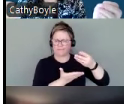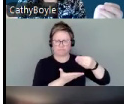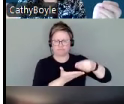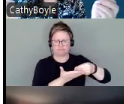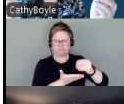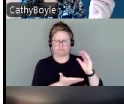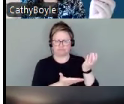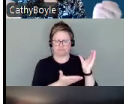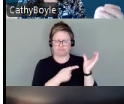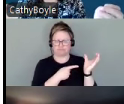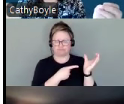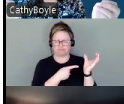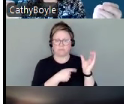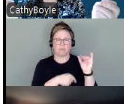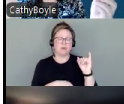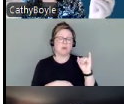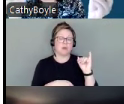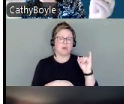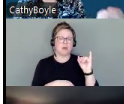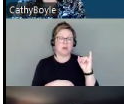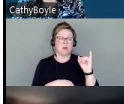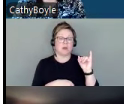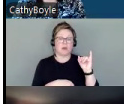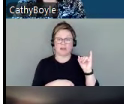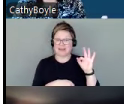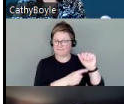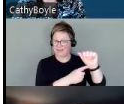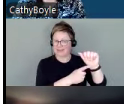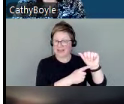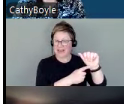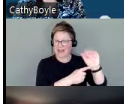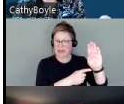They don't count if they're in an ABLE account